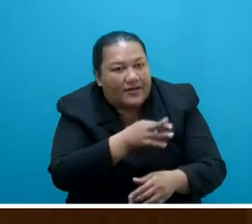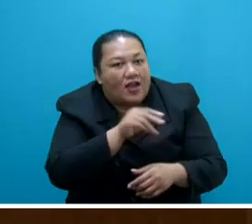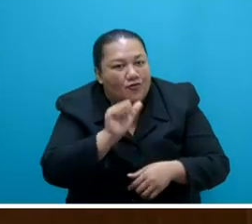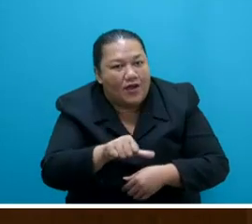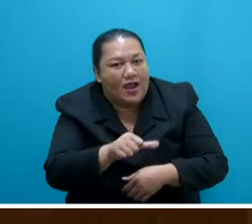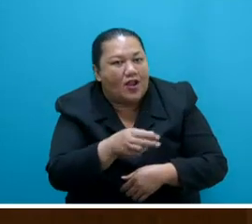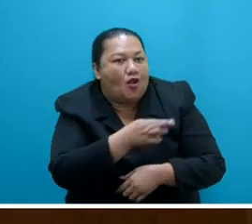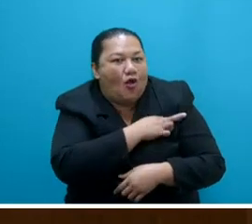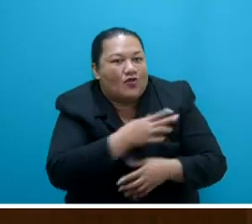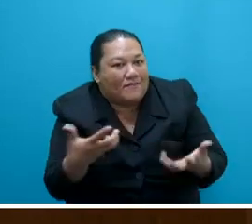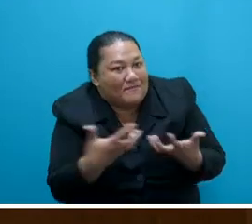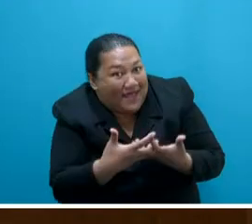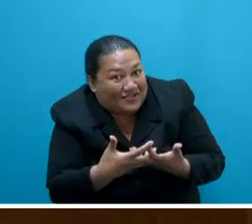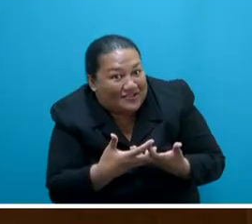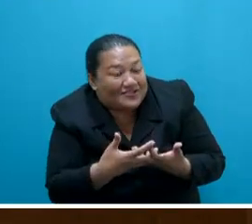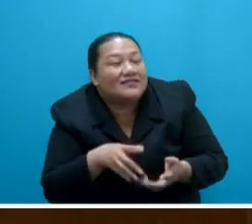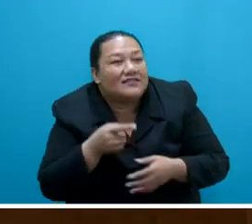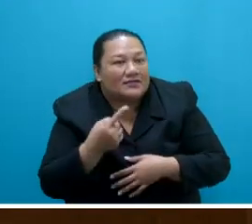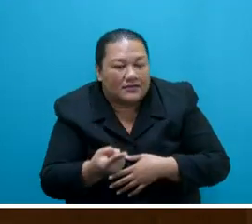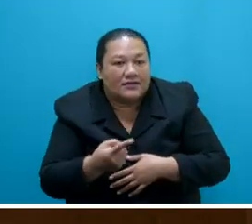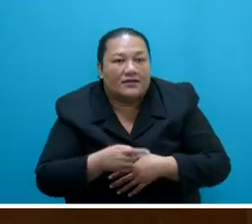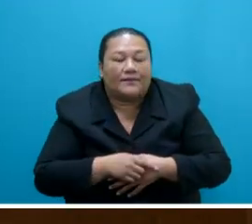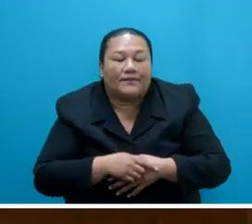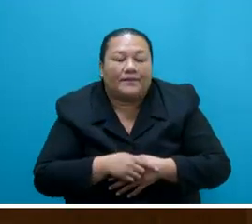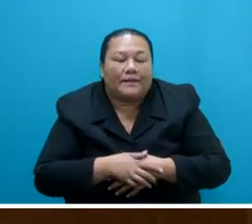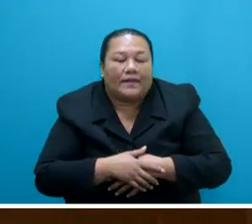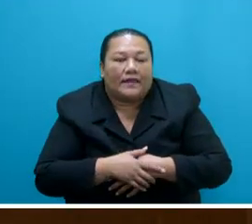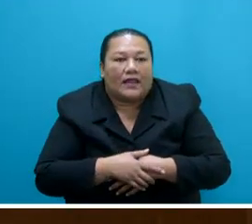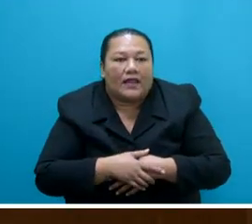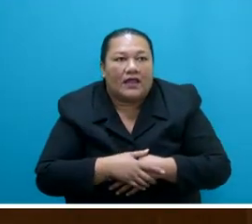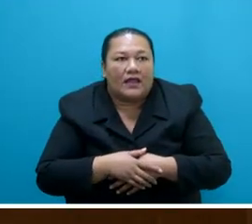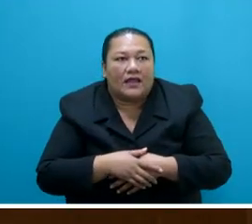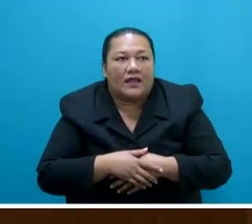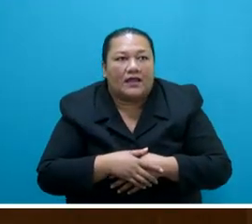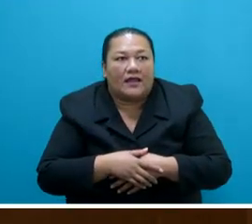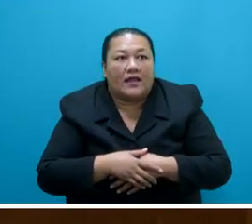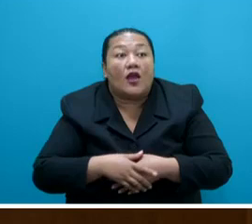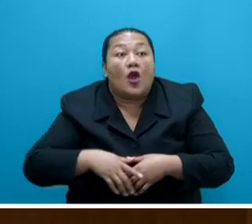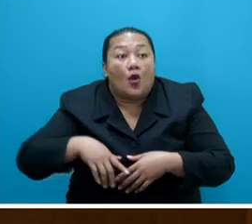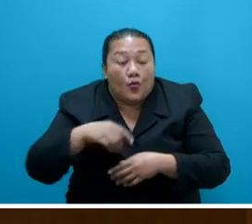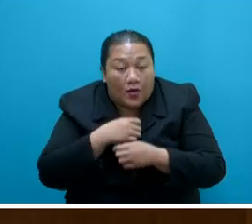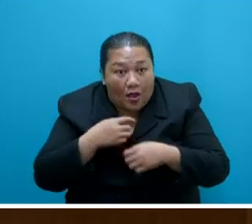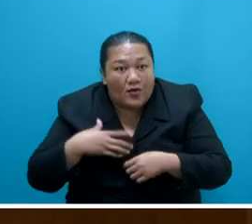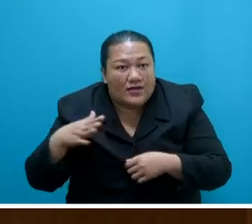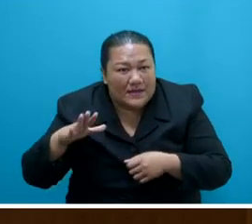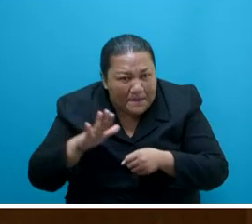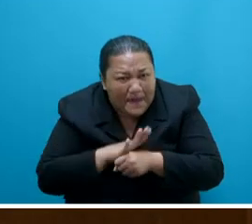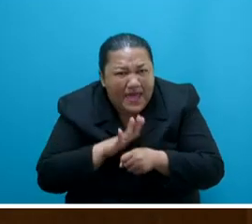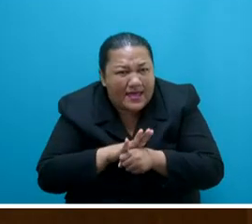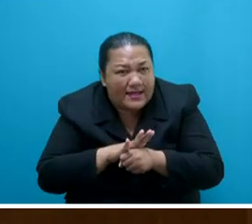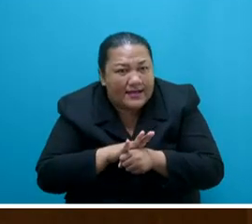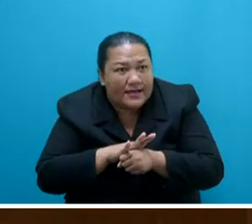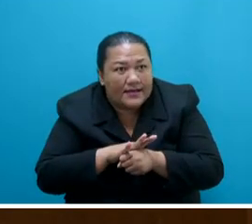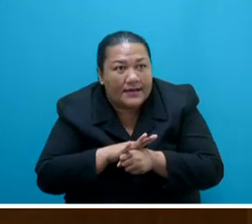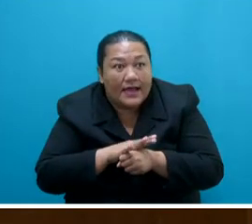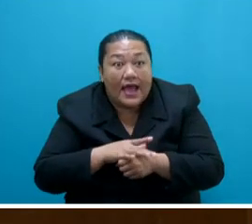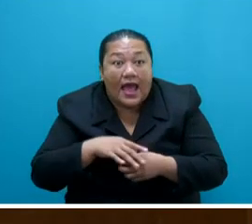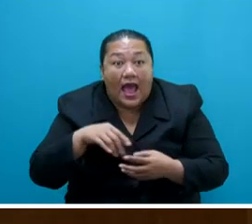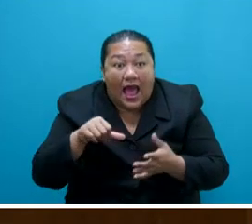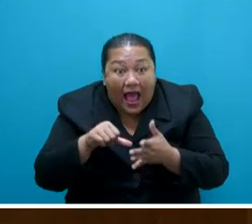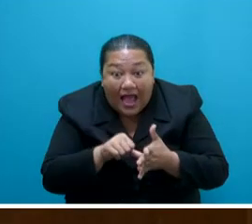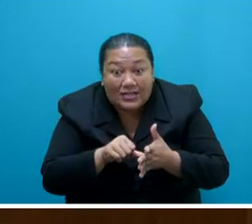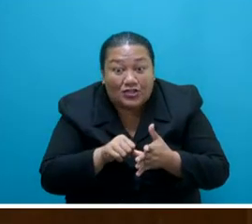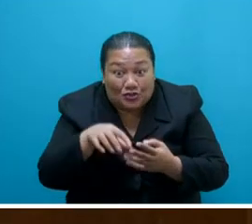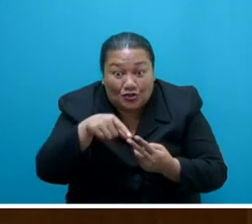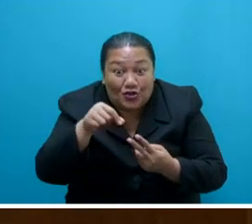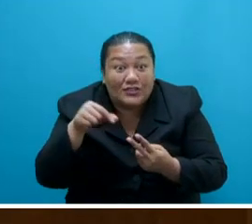find yourself privileged to lead, at times you must make hard choices and you must make them decisively.